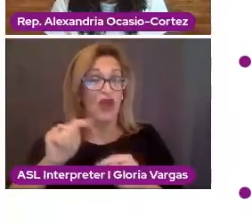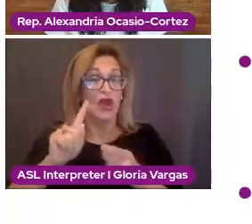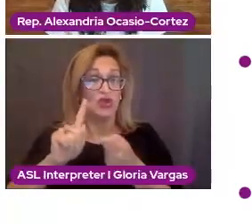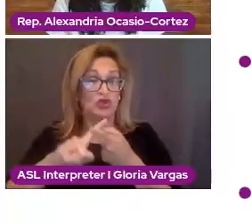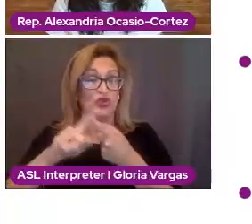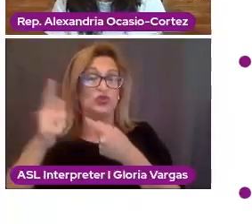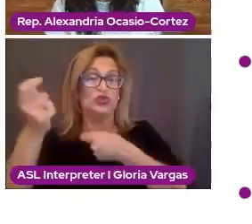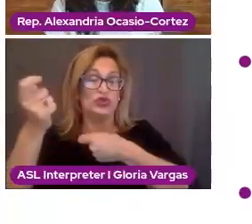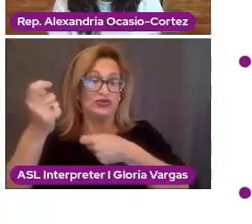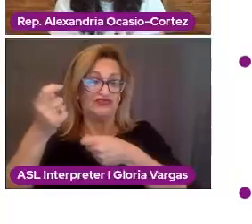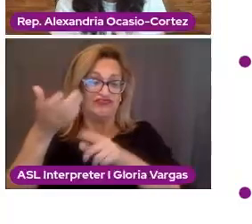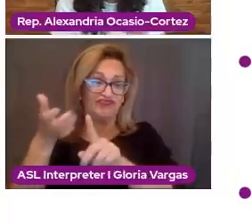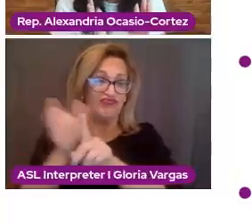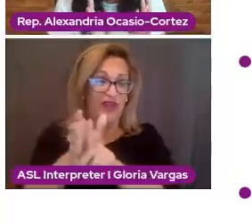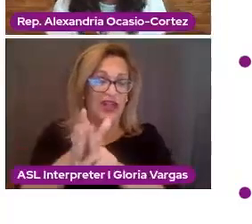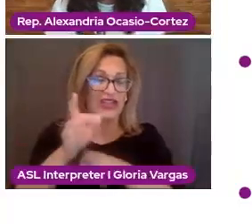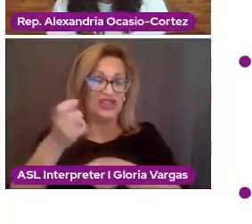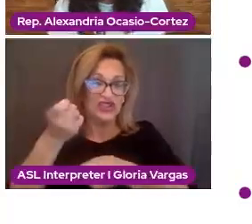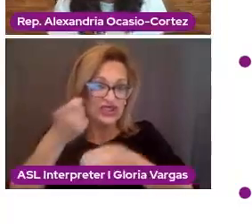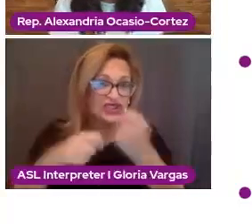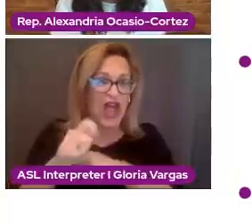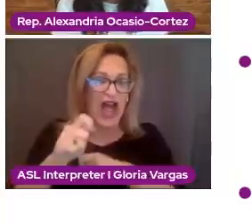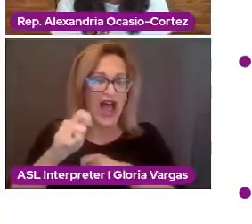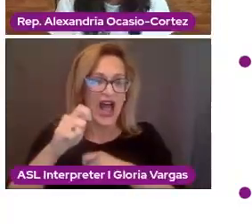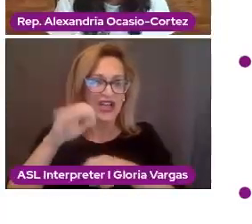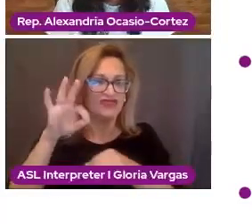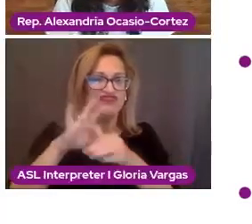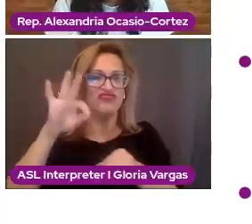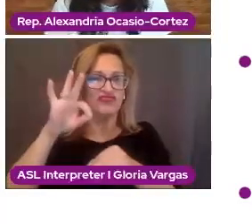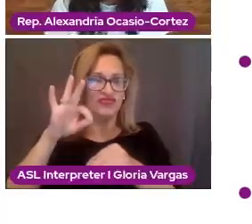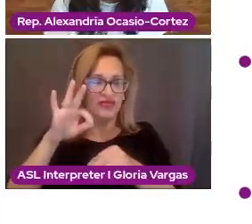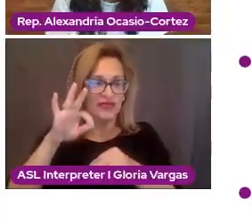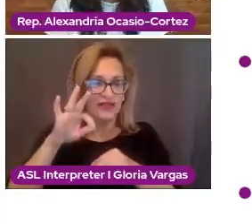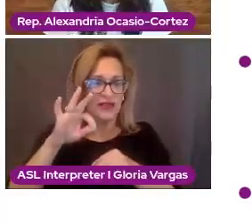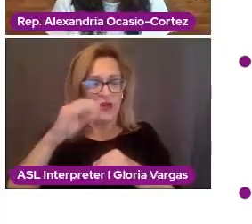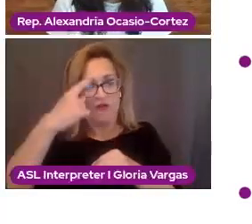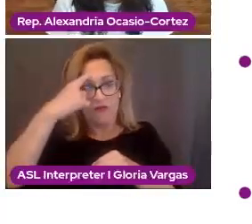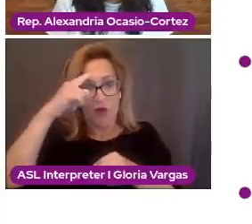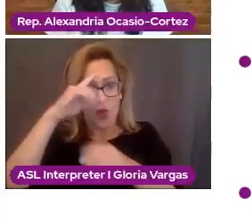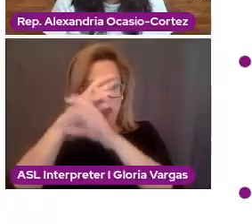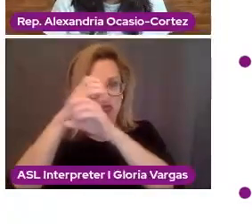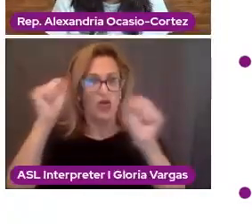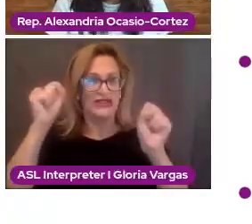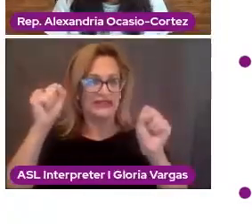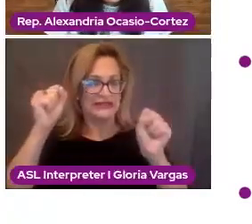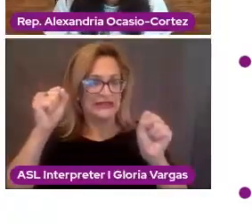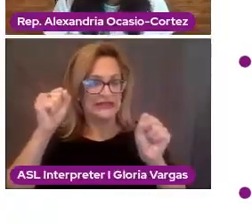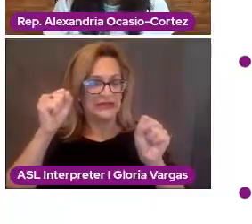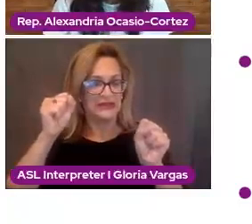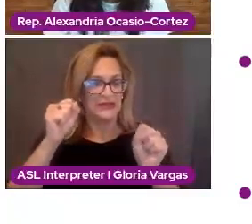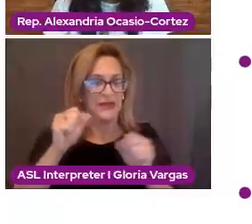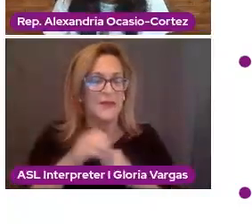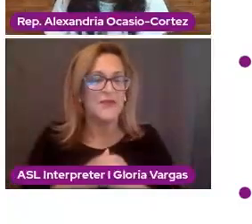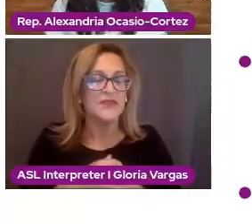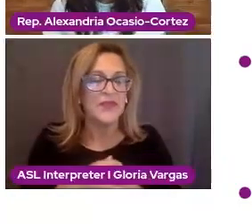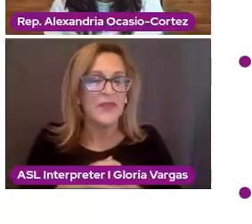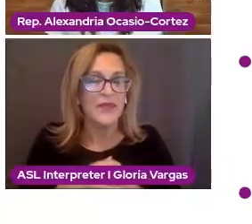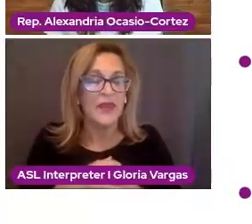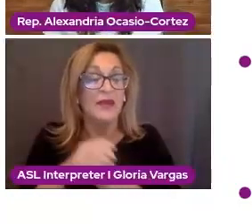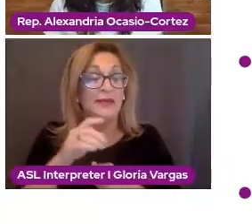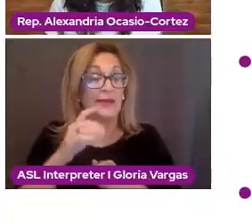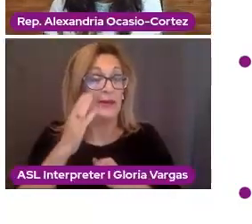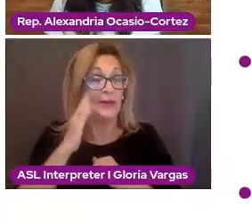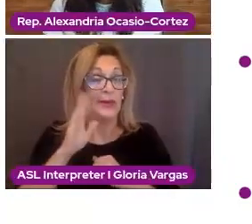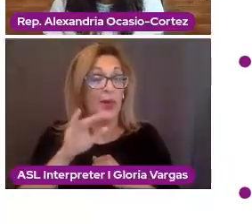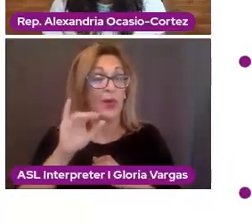the presidency. So one detail in particular was that Donald Trump had actually planned to go to